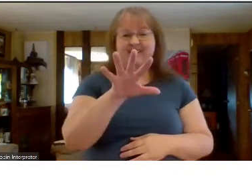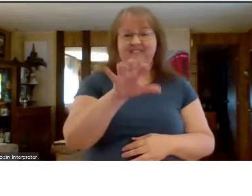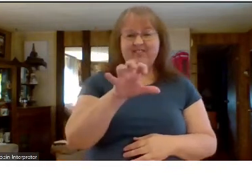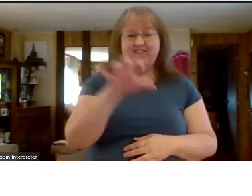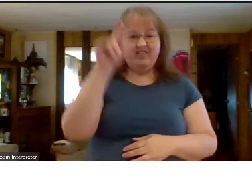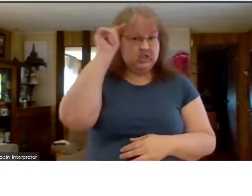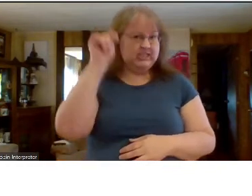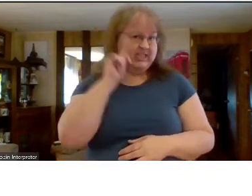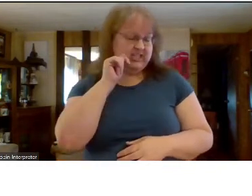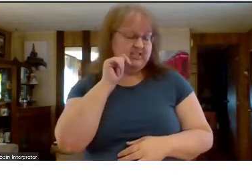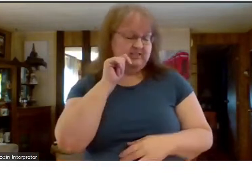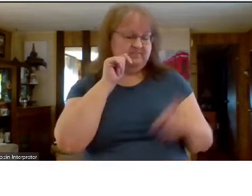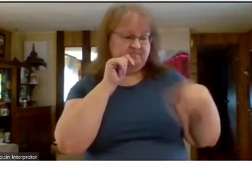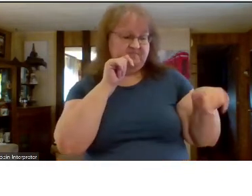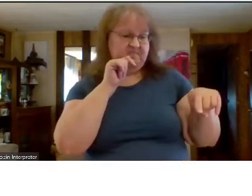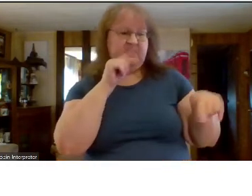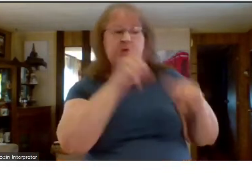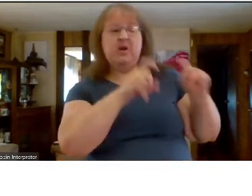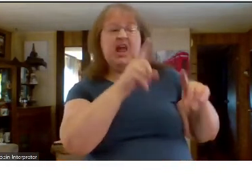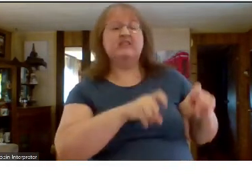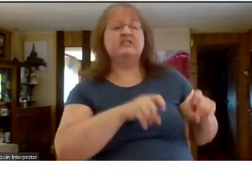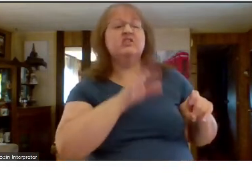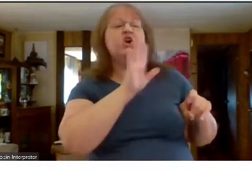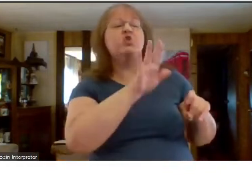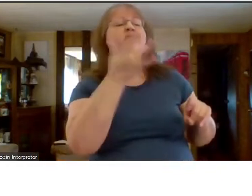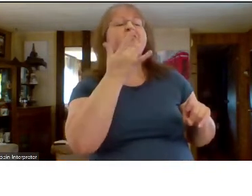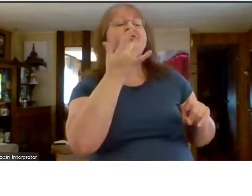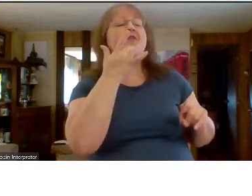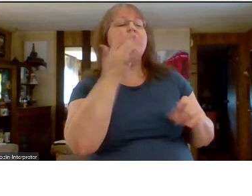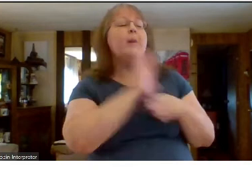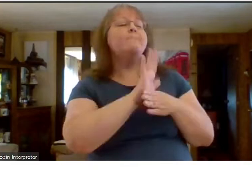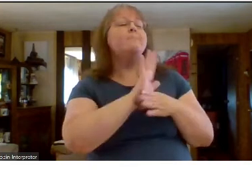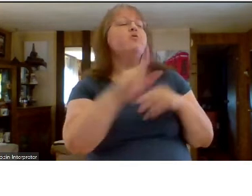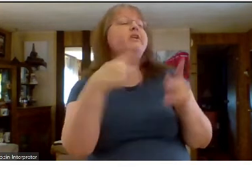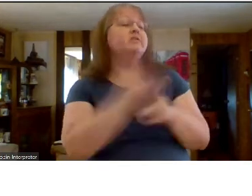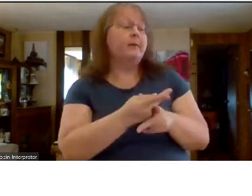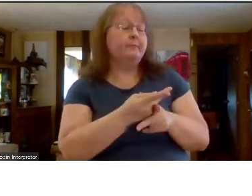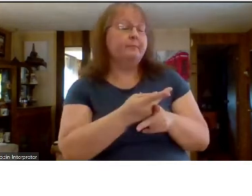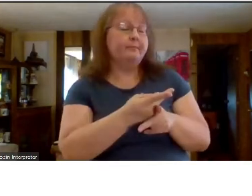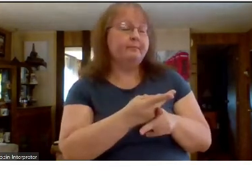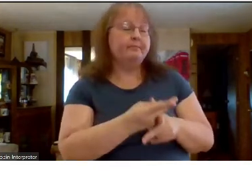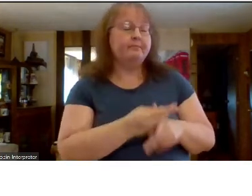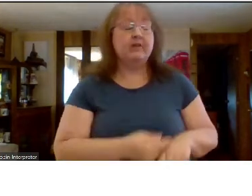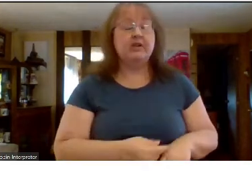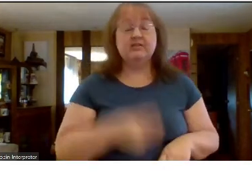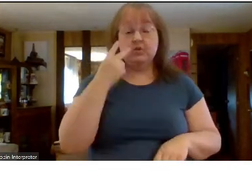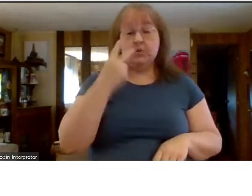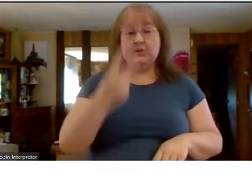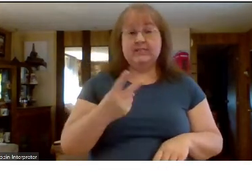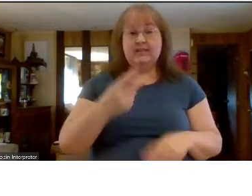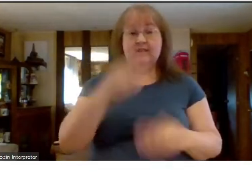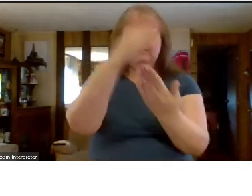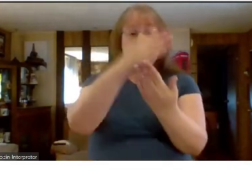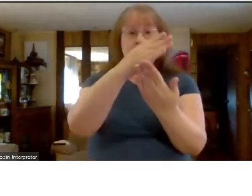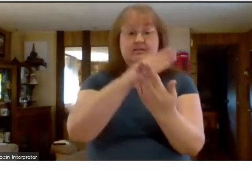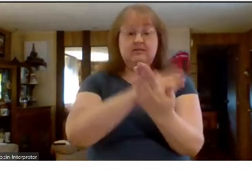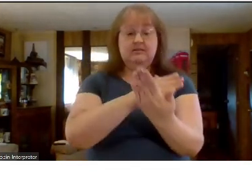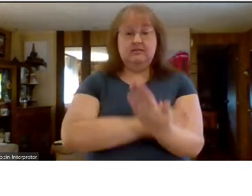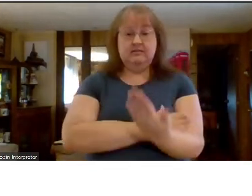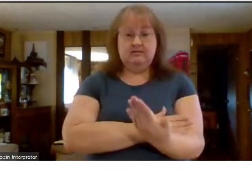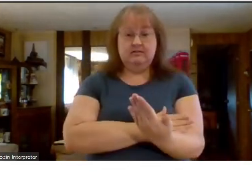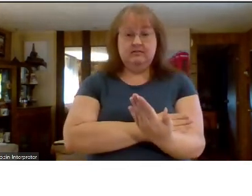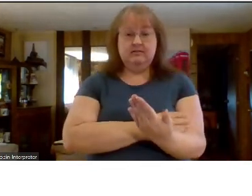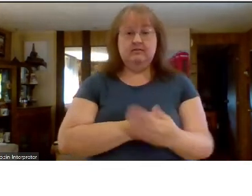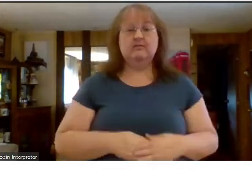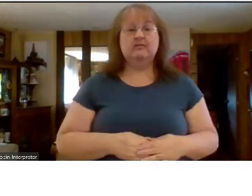It says 500 teenagers were sampled at random about their favorite movie genre. The results